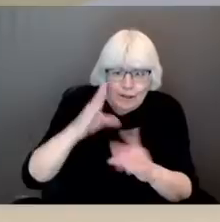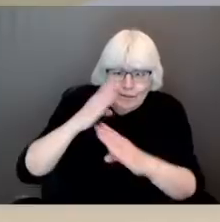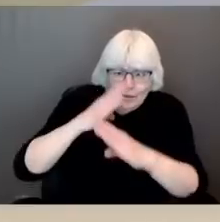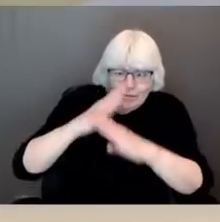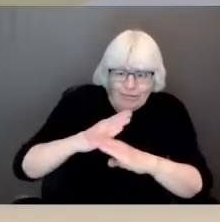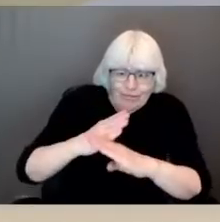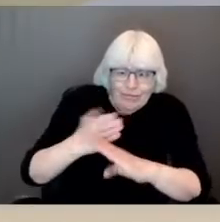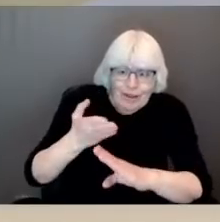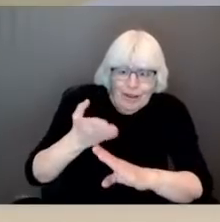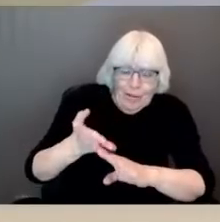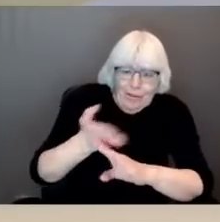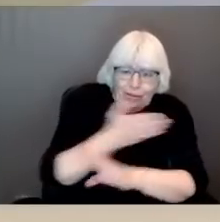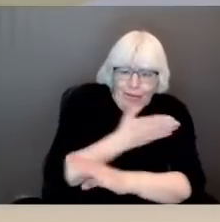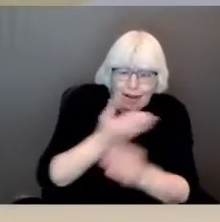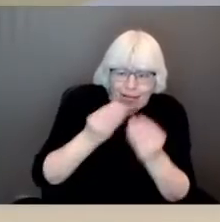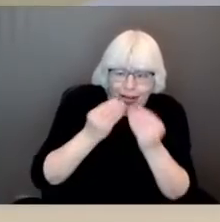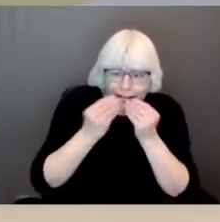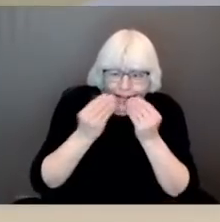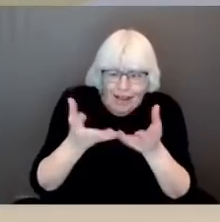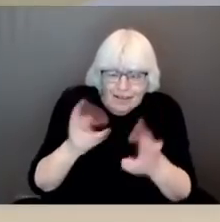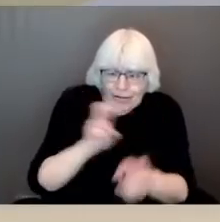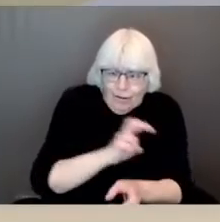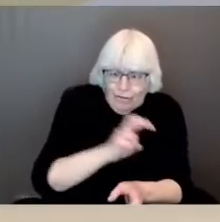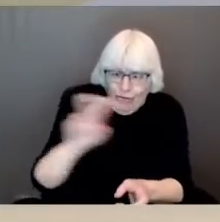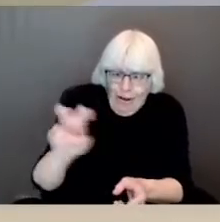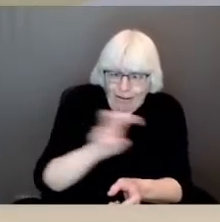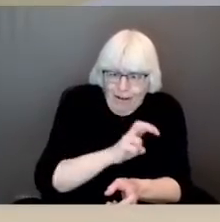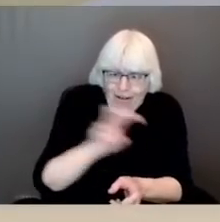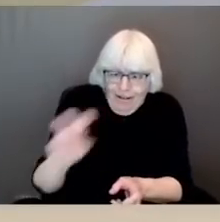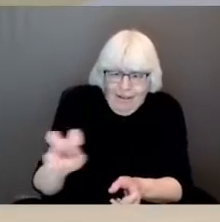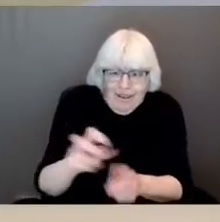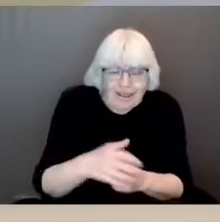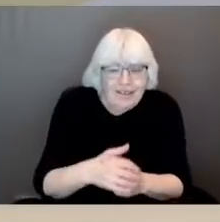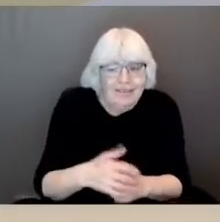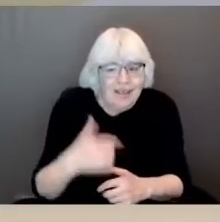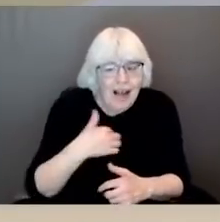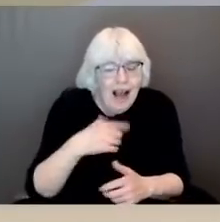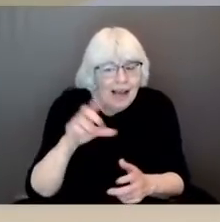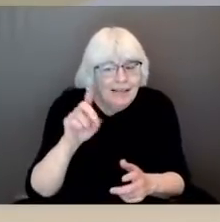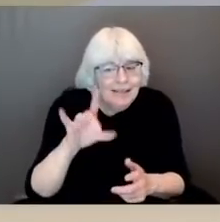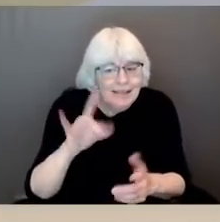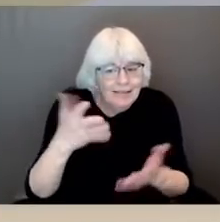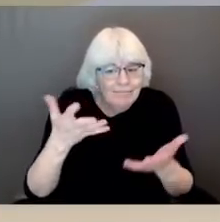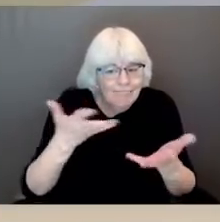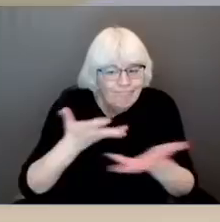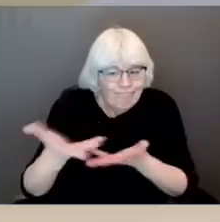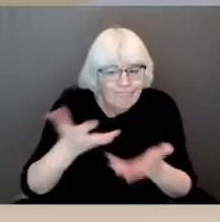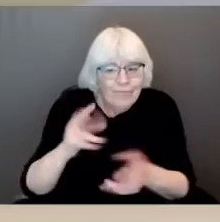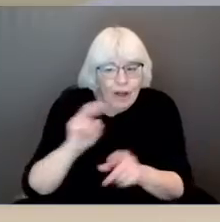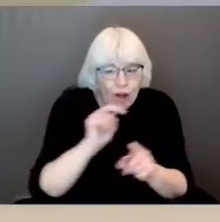Well, I mean, I had a chance to speak to my colleagues from Nova Scotia and New Brunswick and